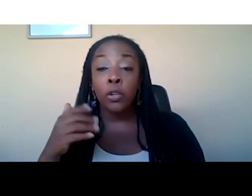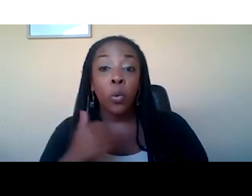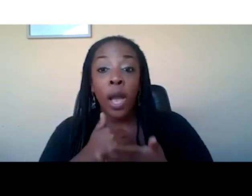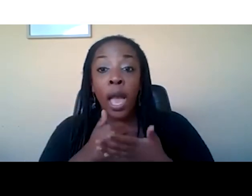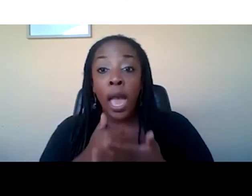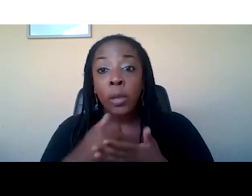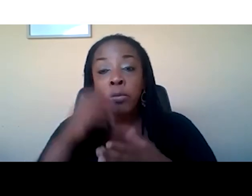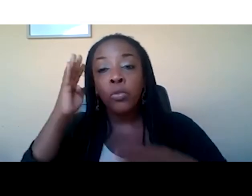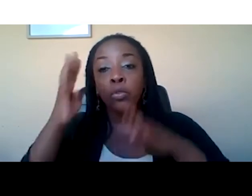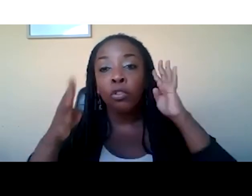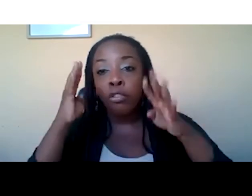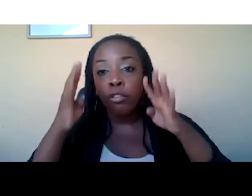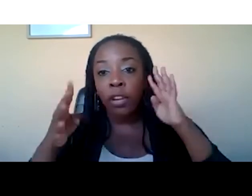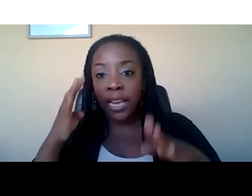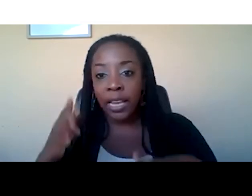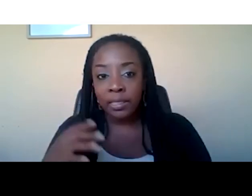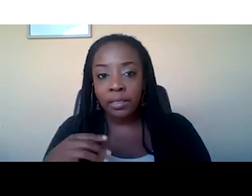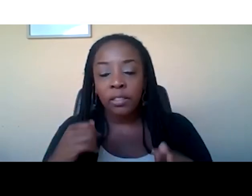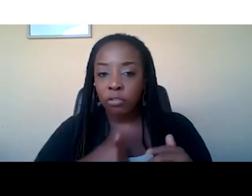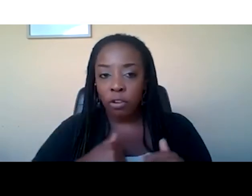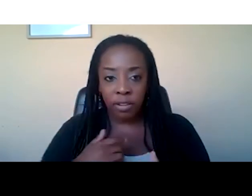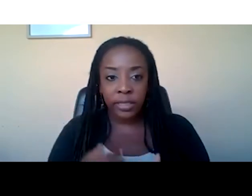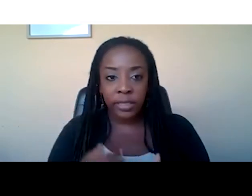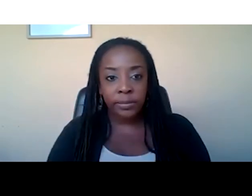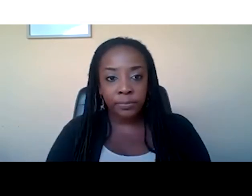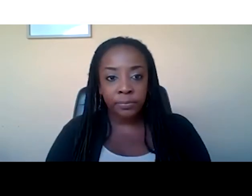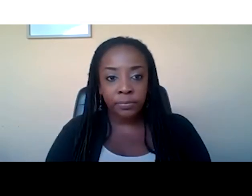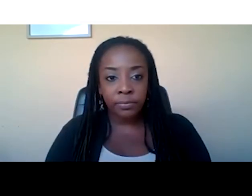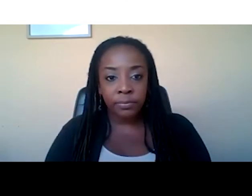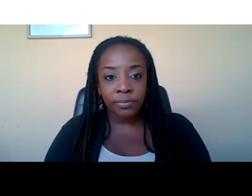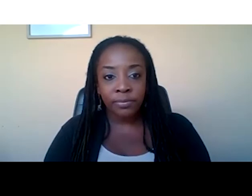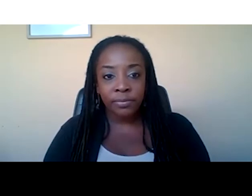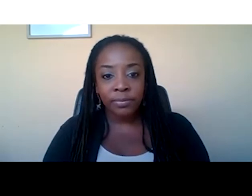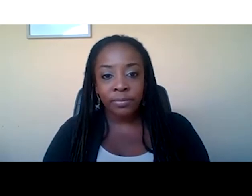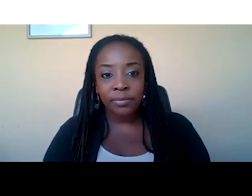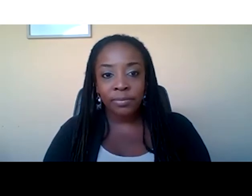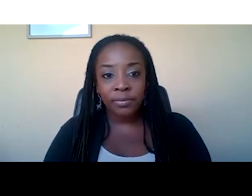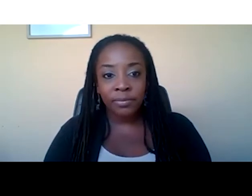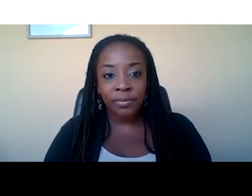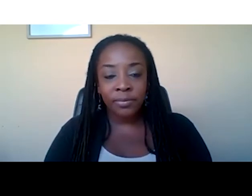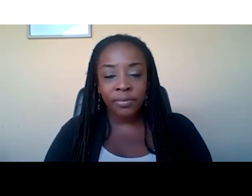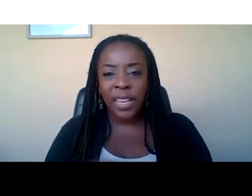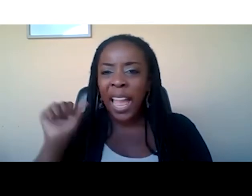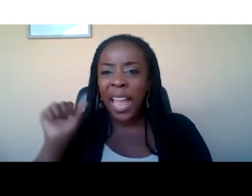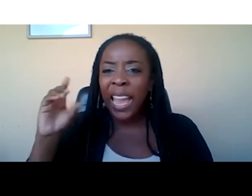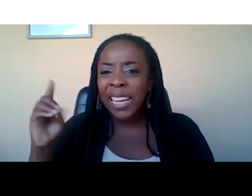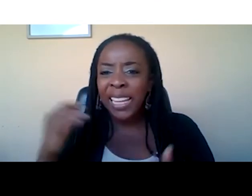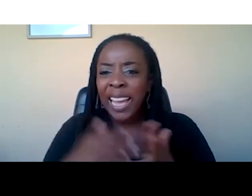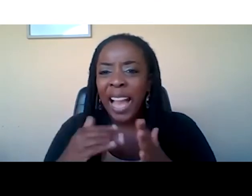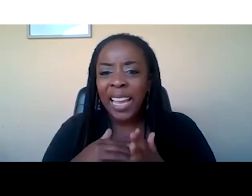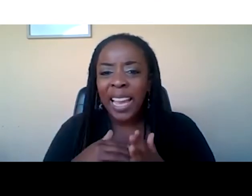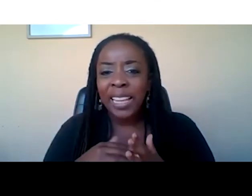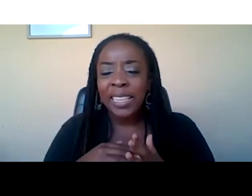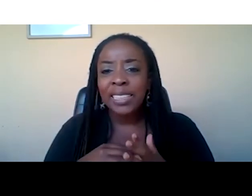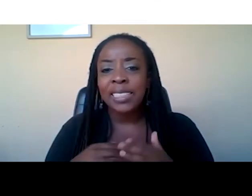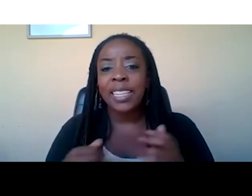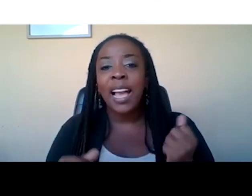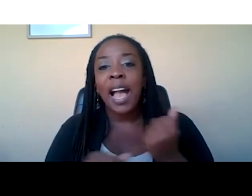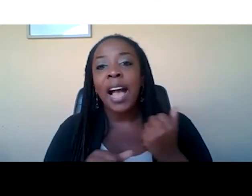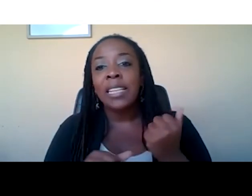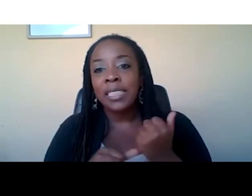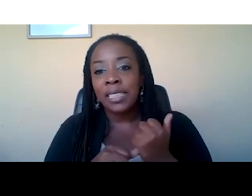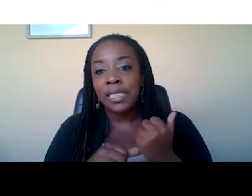of assistant? I'm sorry, ADs again. What was the ADs again? Assistive devices.